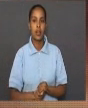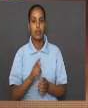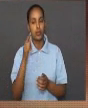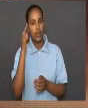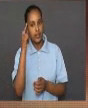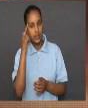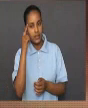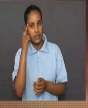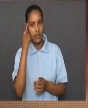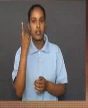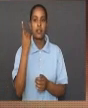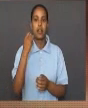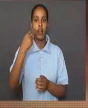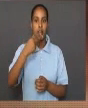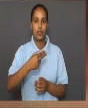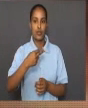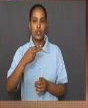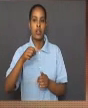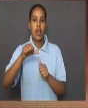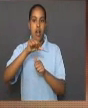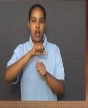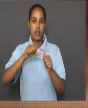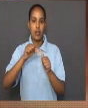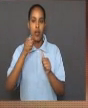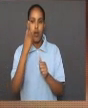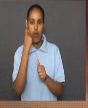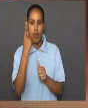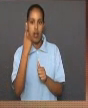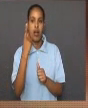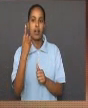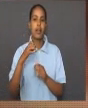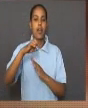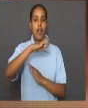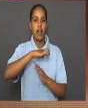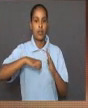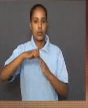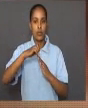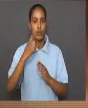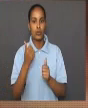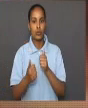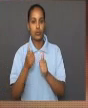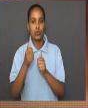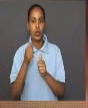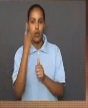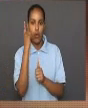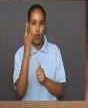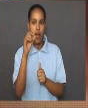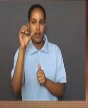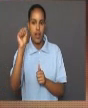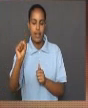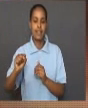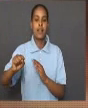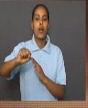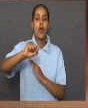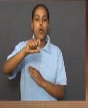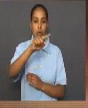can see, the hydrogen atom only has one electron, which is on the 1s